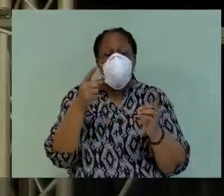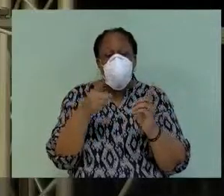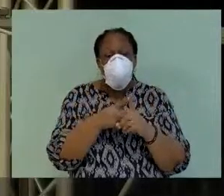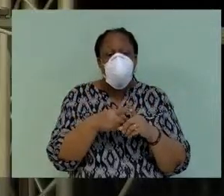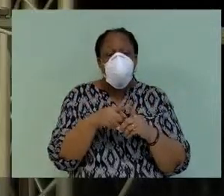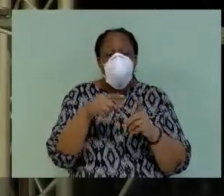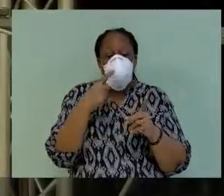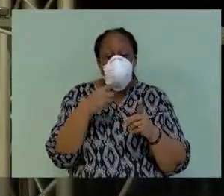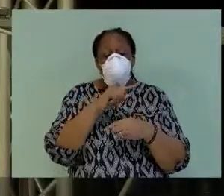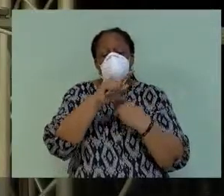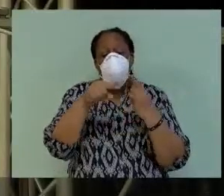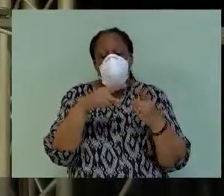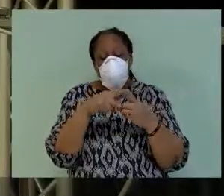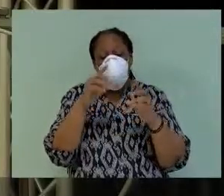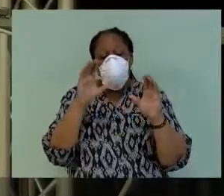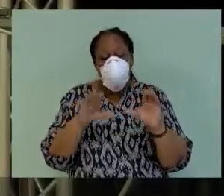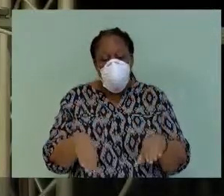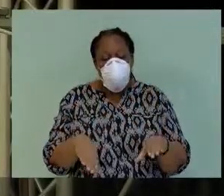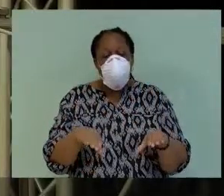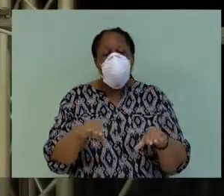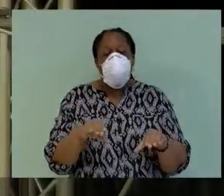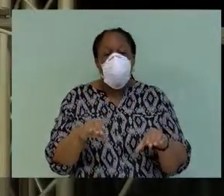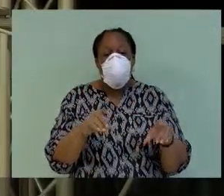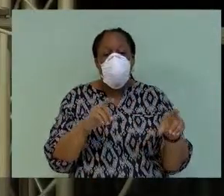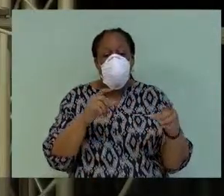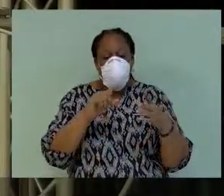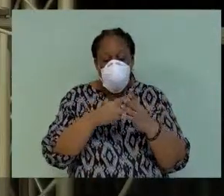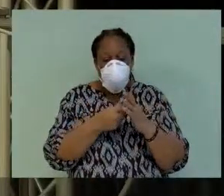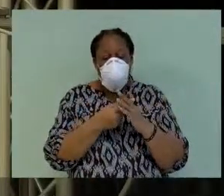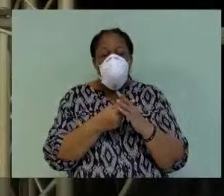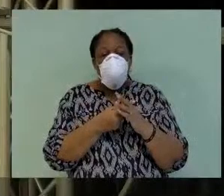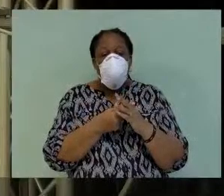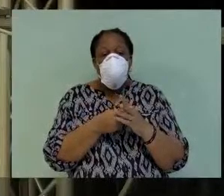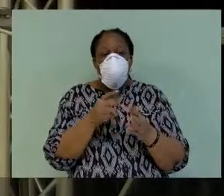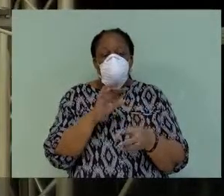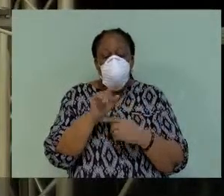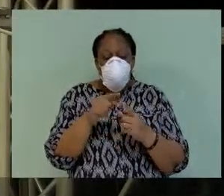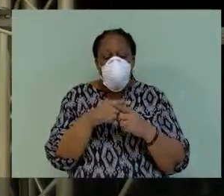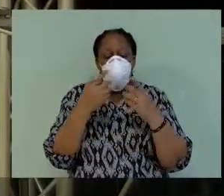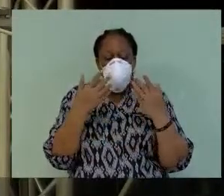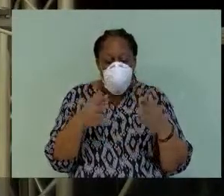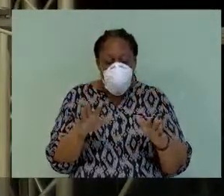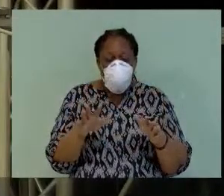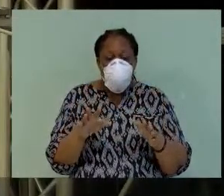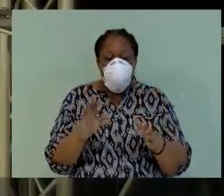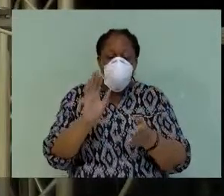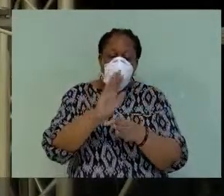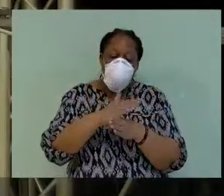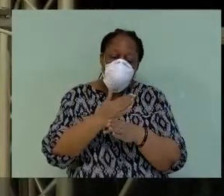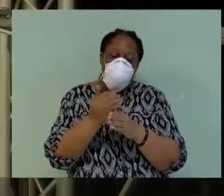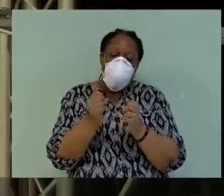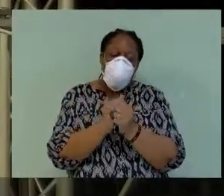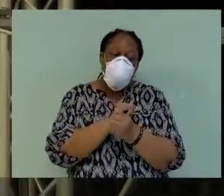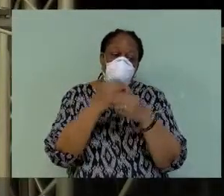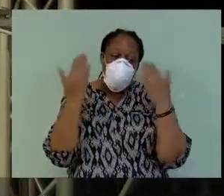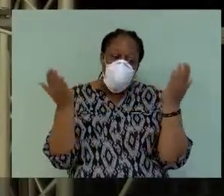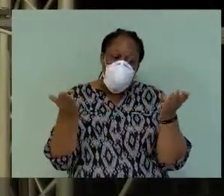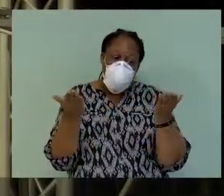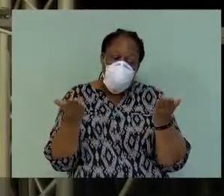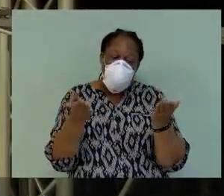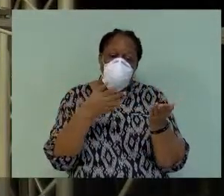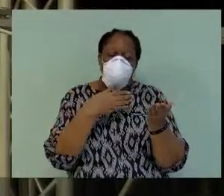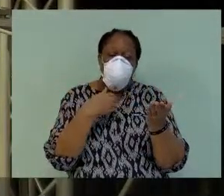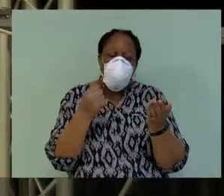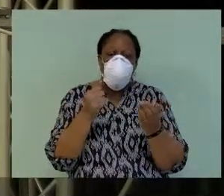from these sessions, we will share with the National Emergency Operations Center,